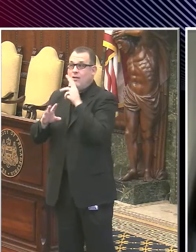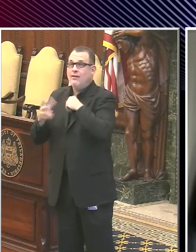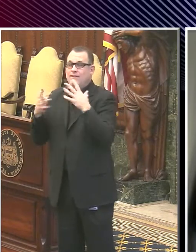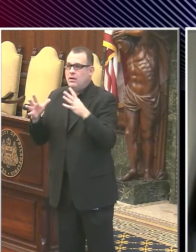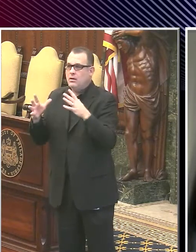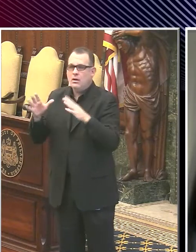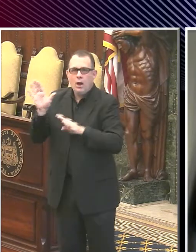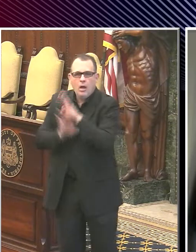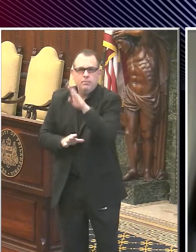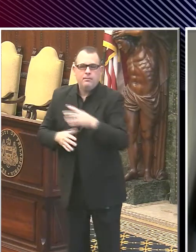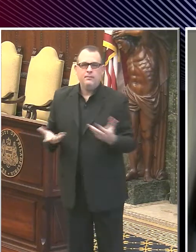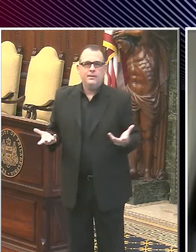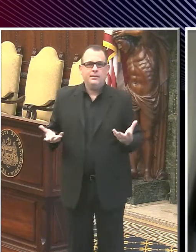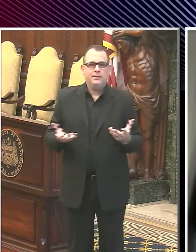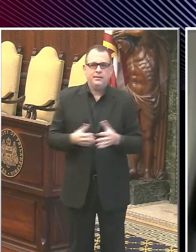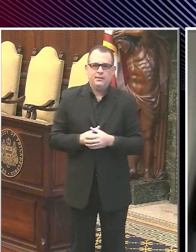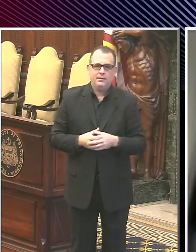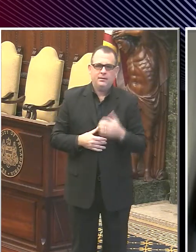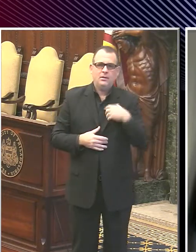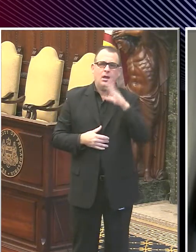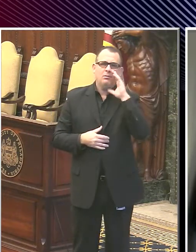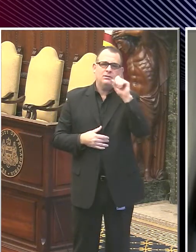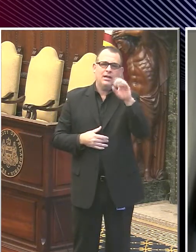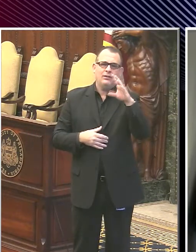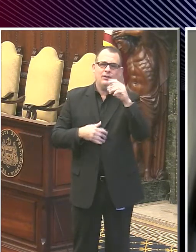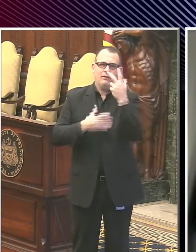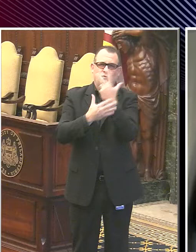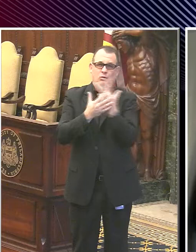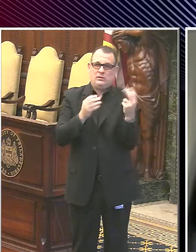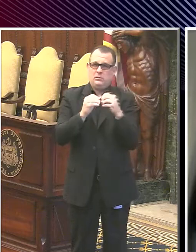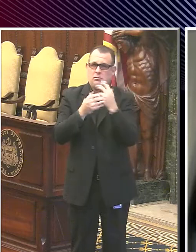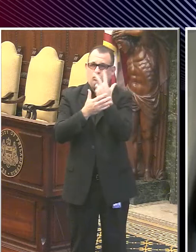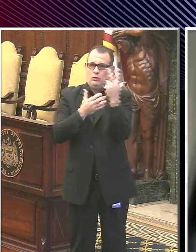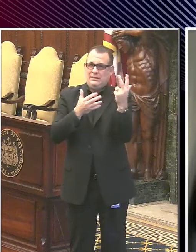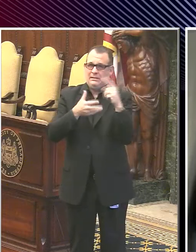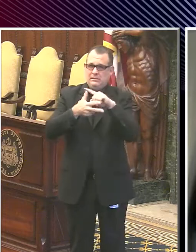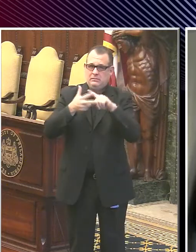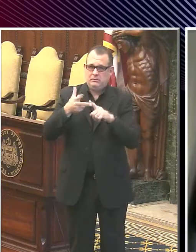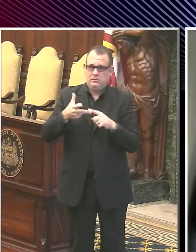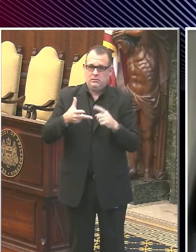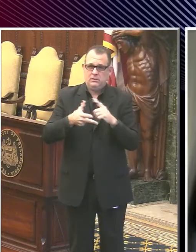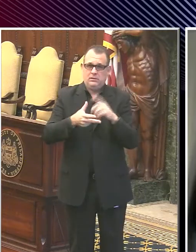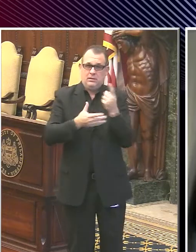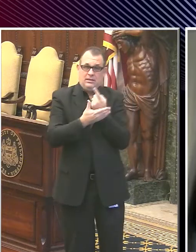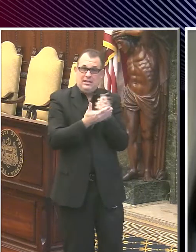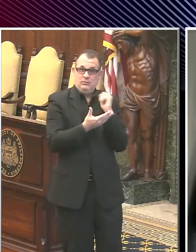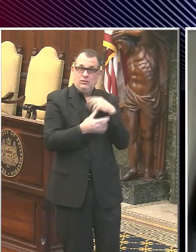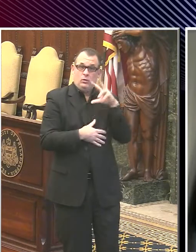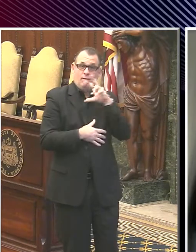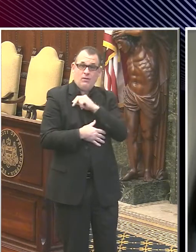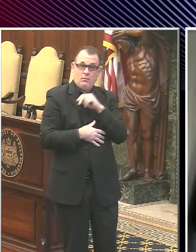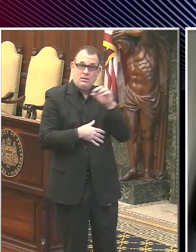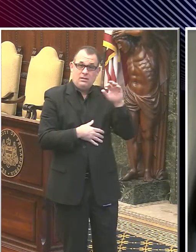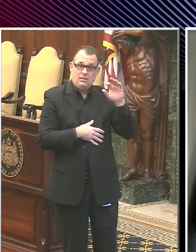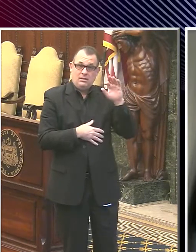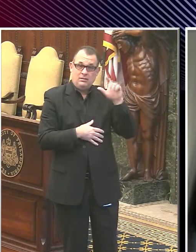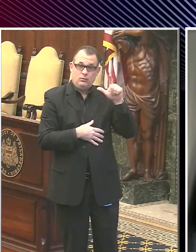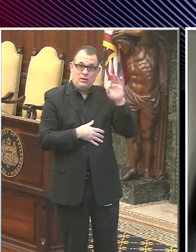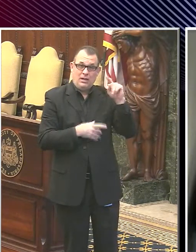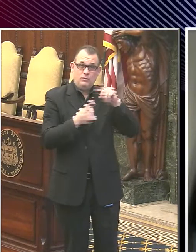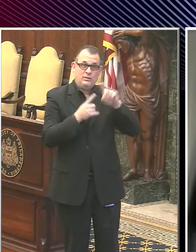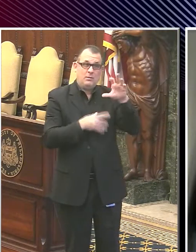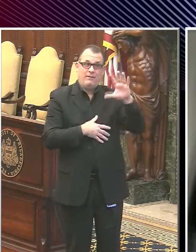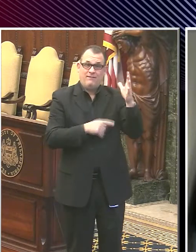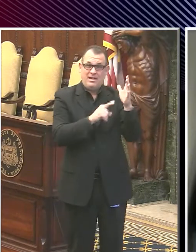you a sense by looking at the past 3 weeks. For the past week, November 29th through December 5th, we averaged